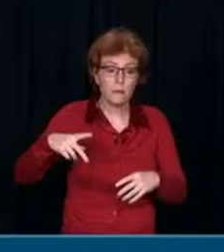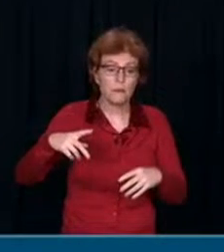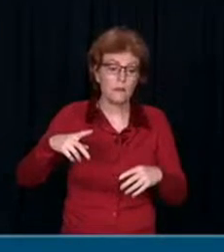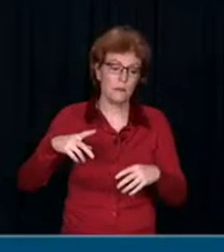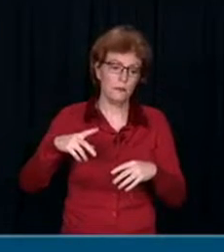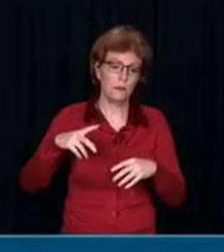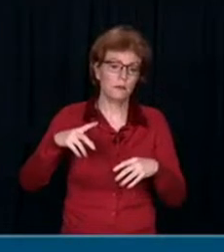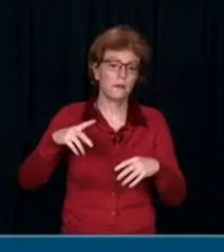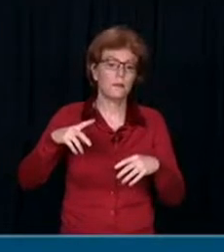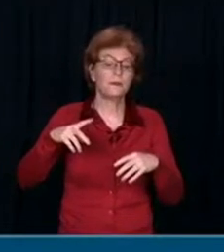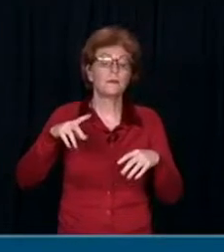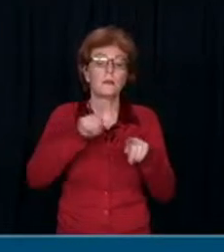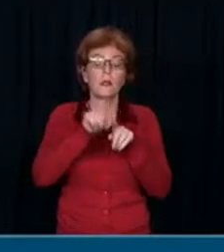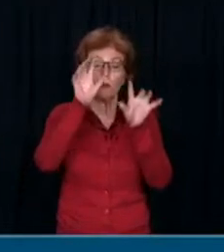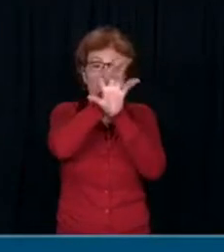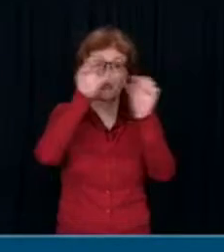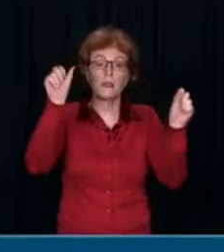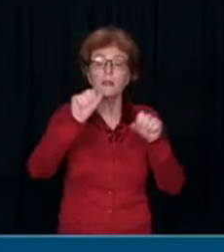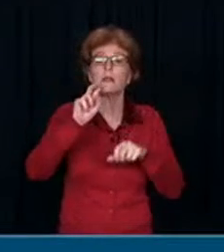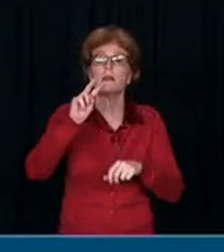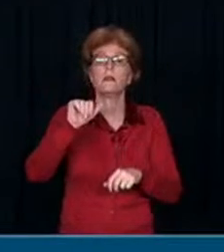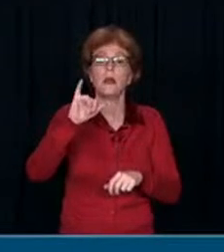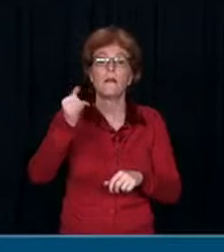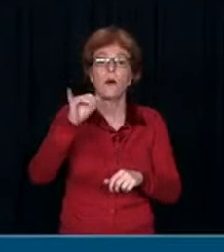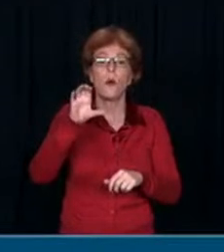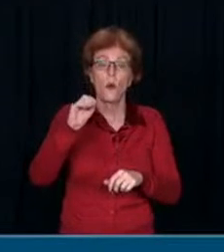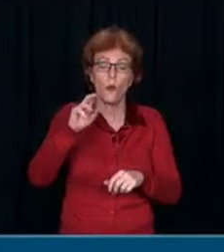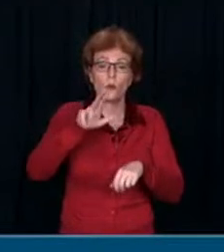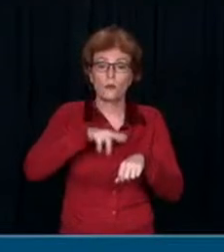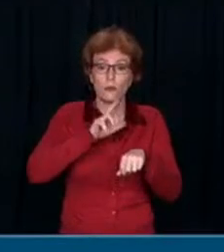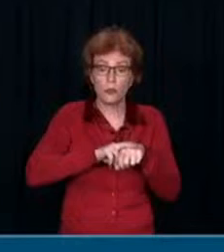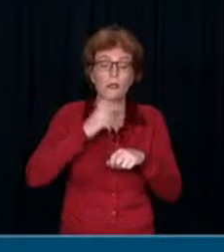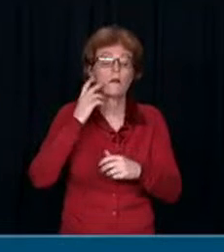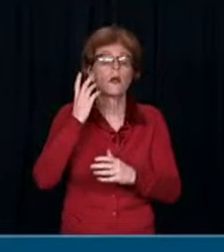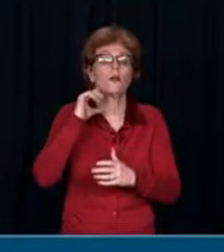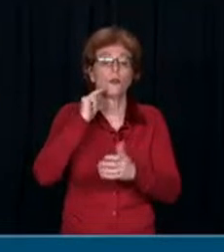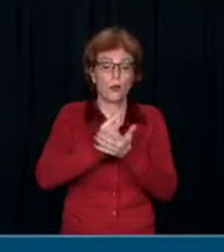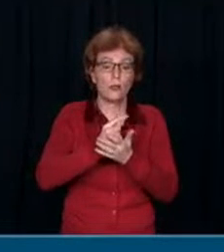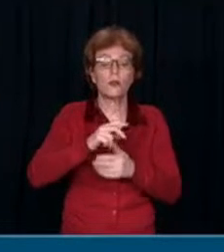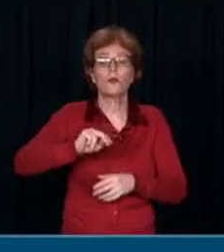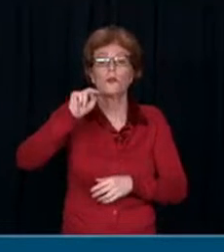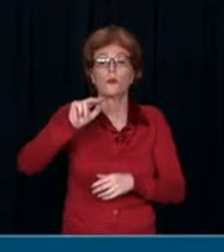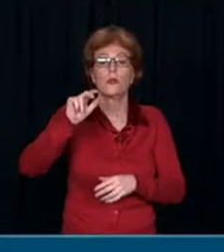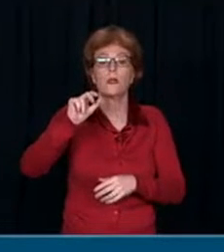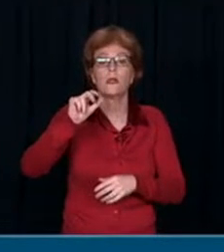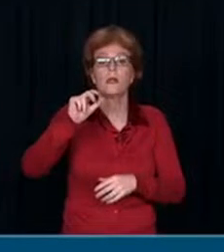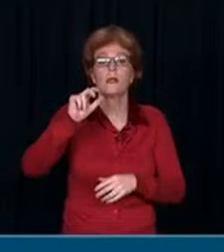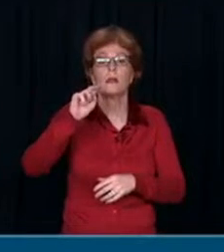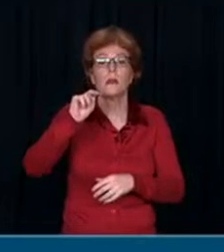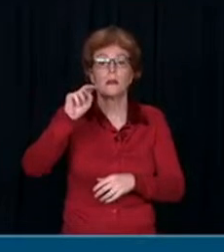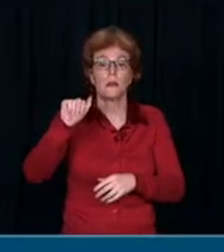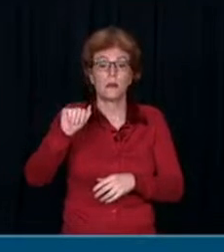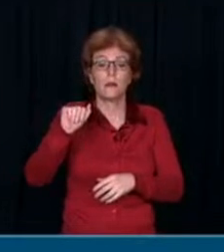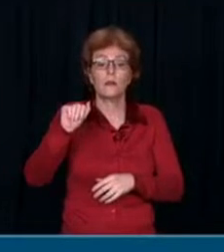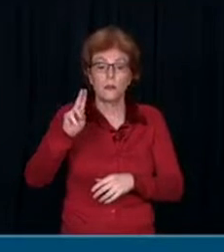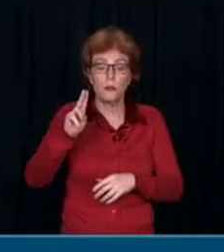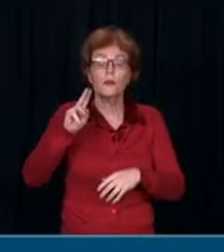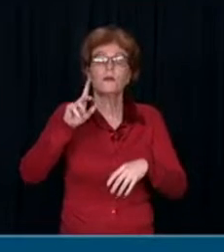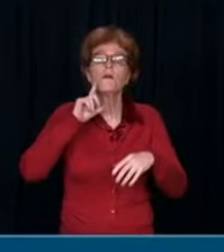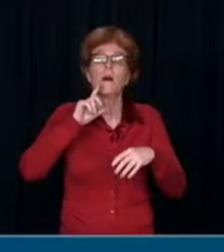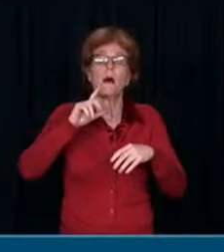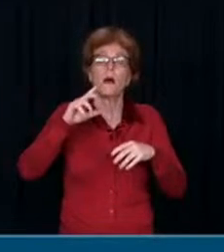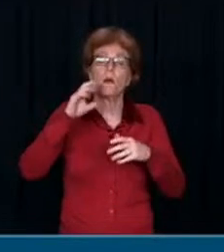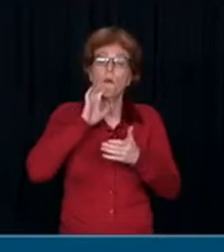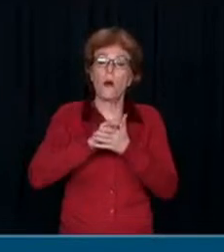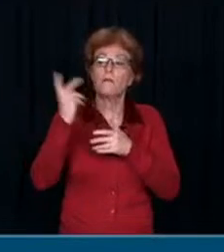and president of the Navajo Nation. And when I graduated from Northern Arizona University, my wife and I returned